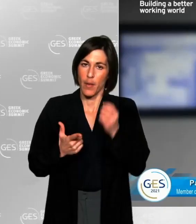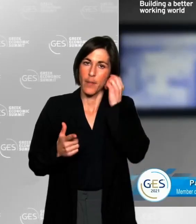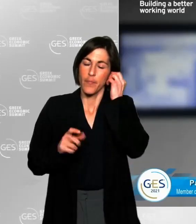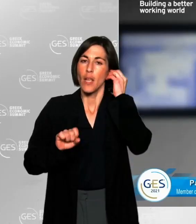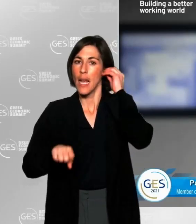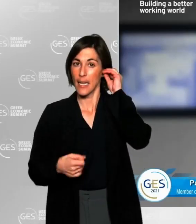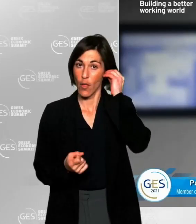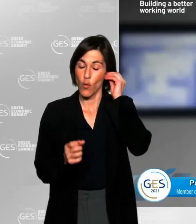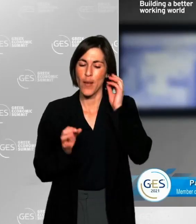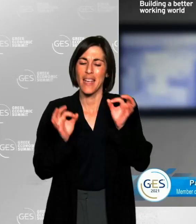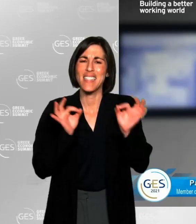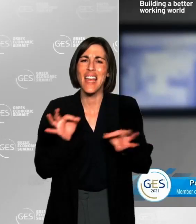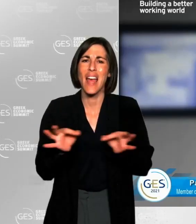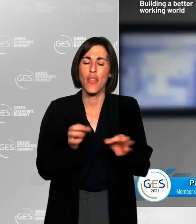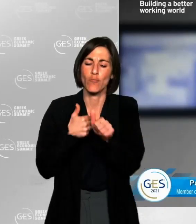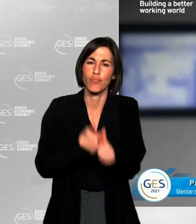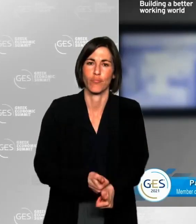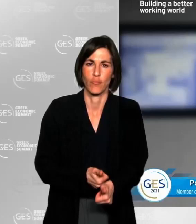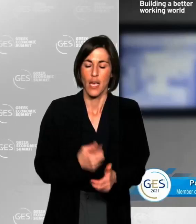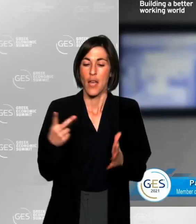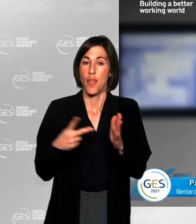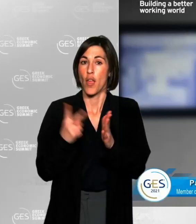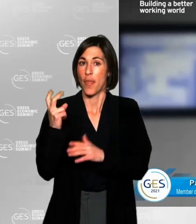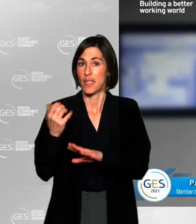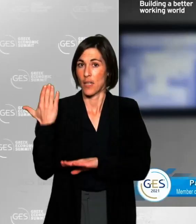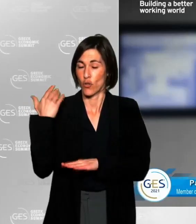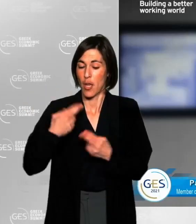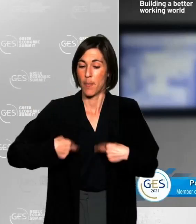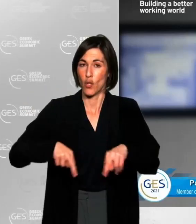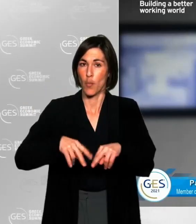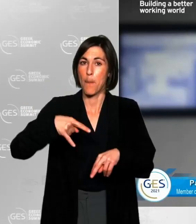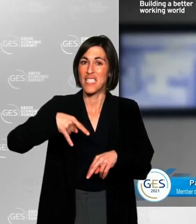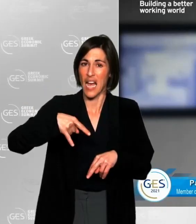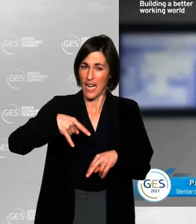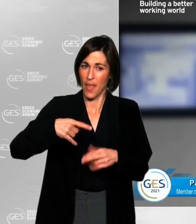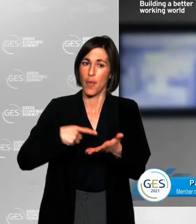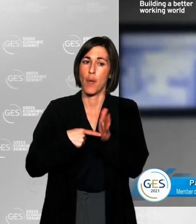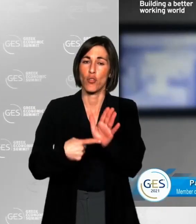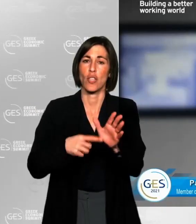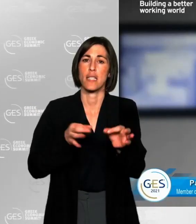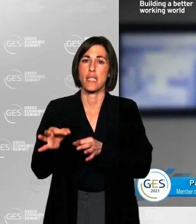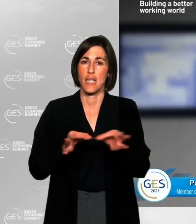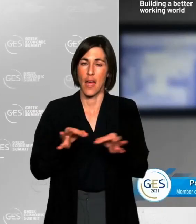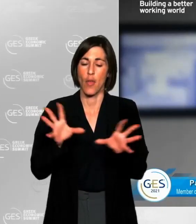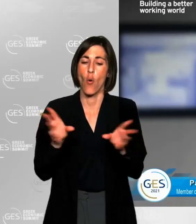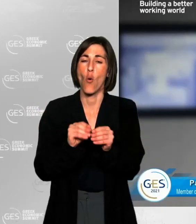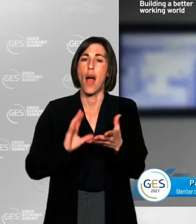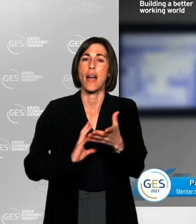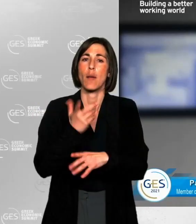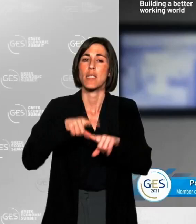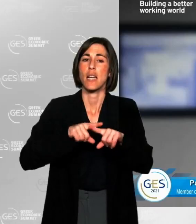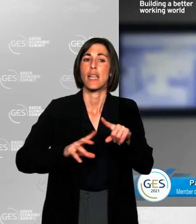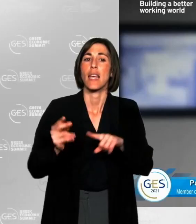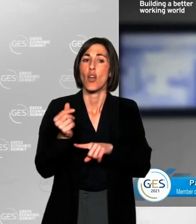the Pissarides Committee presented its report on the growth of the Greek economy for the next few years. This report is